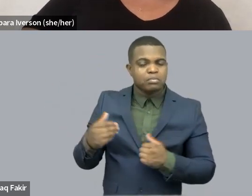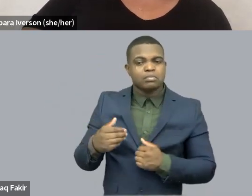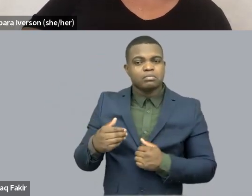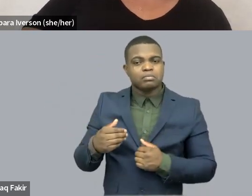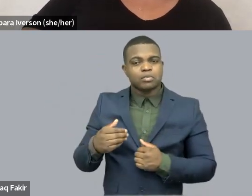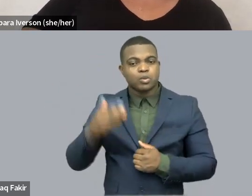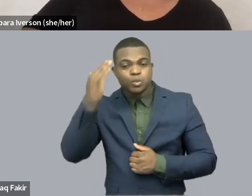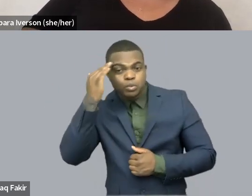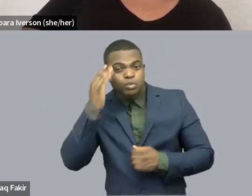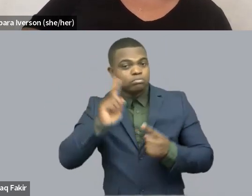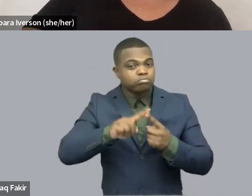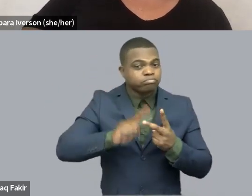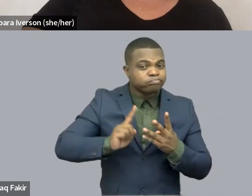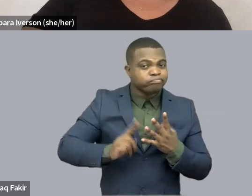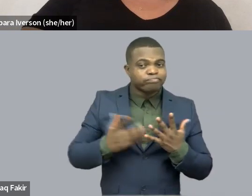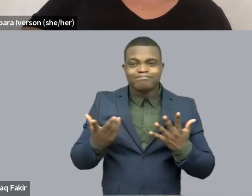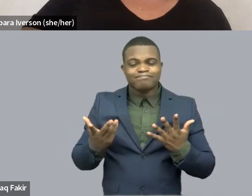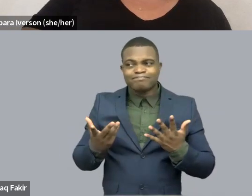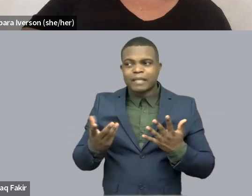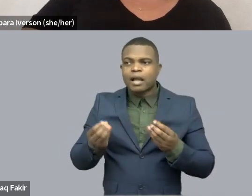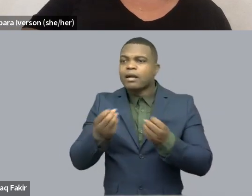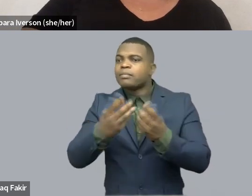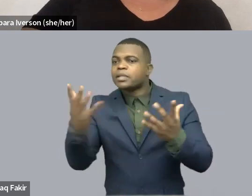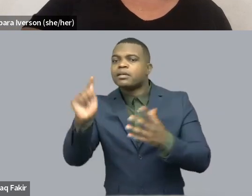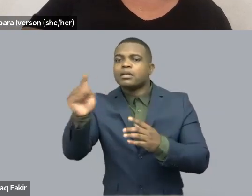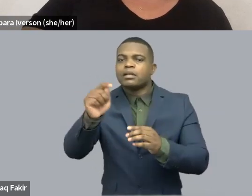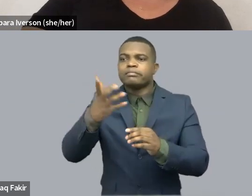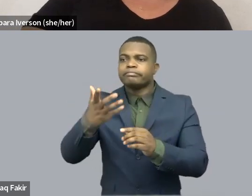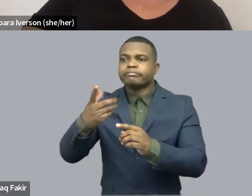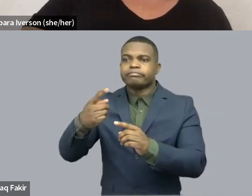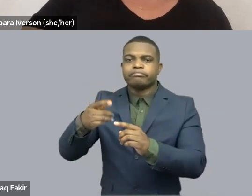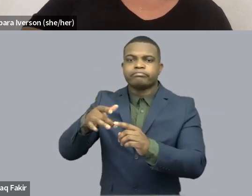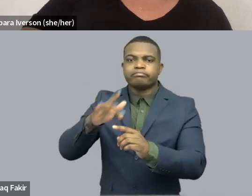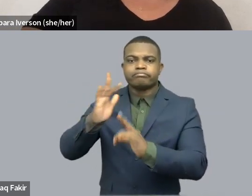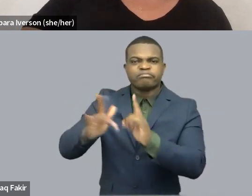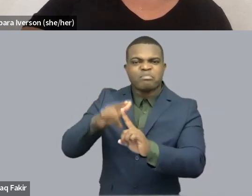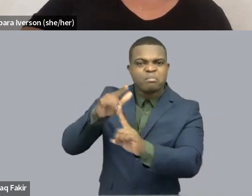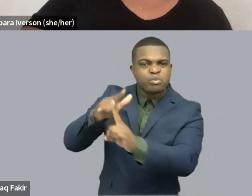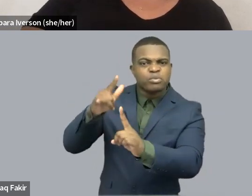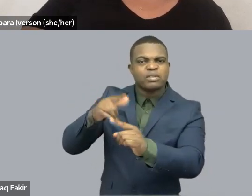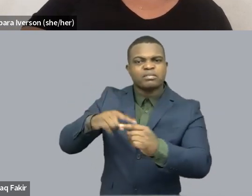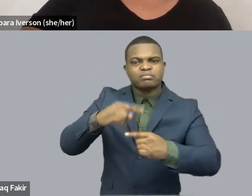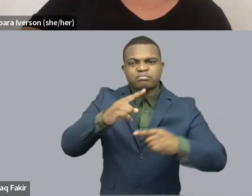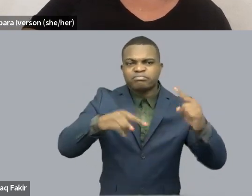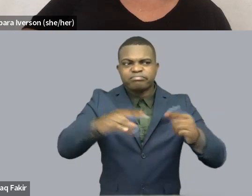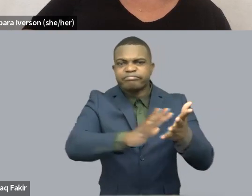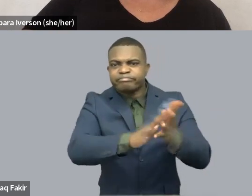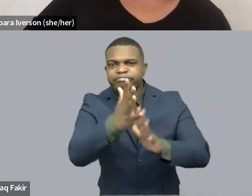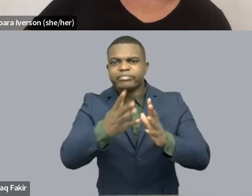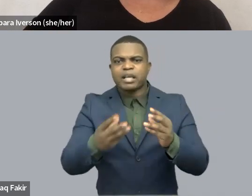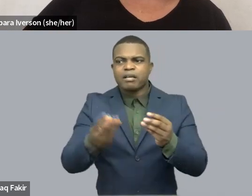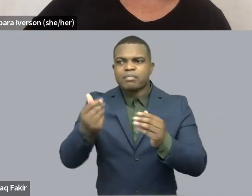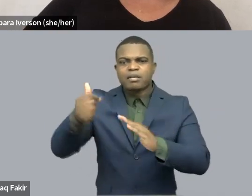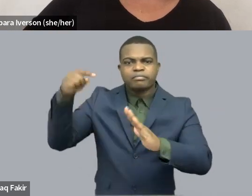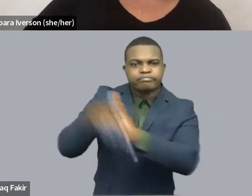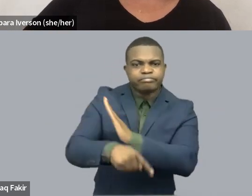forth. Not enough, they get the real meaning of the harm that these type of measures